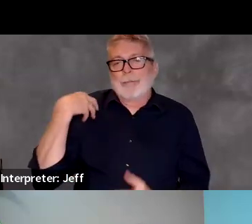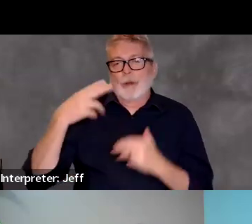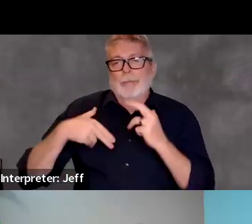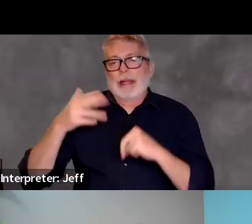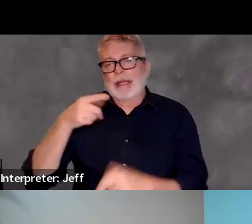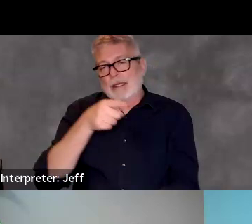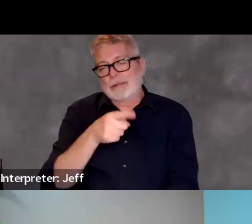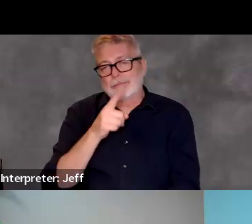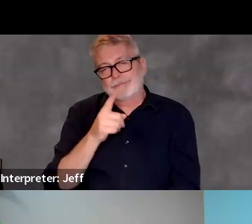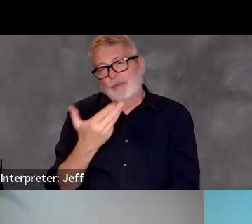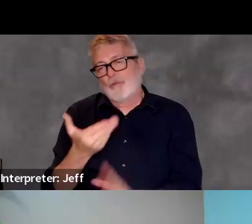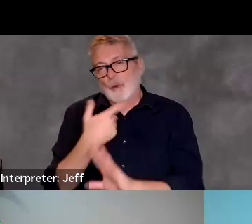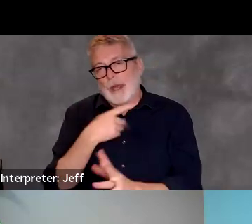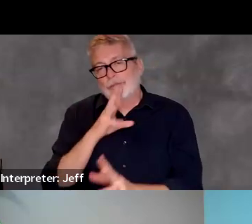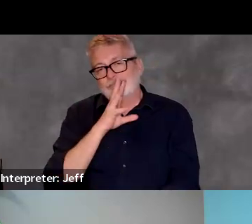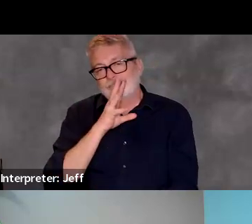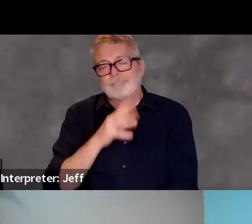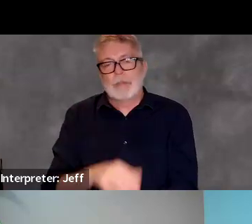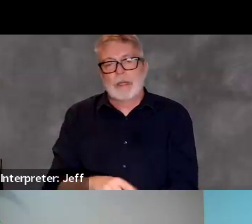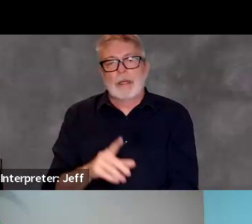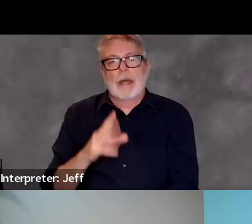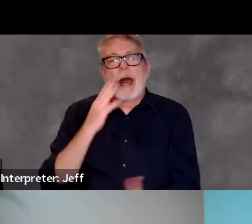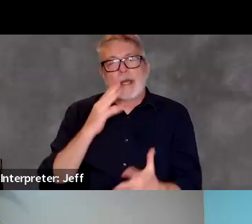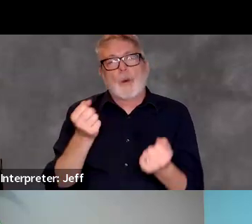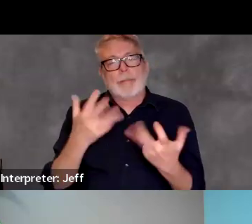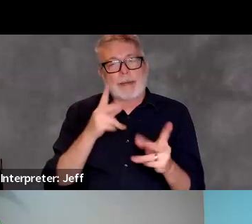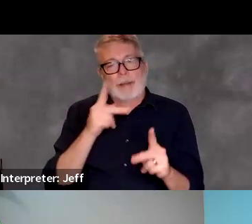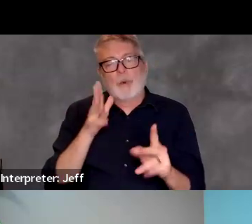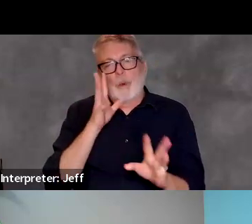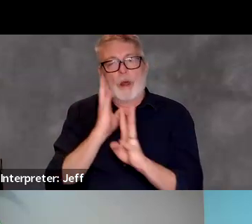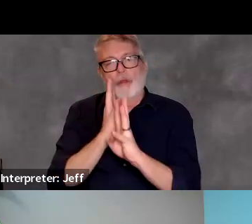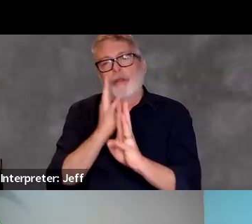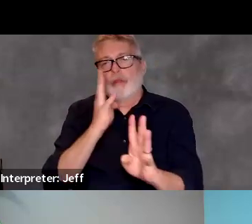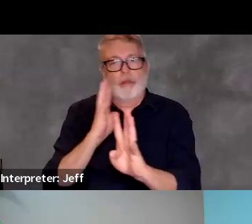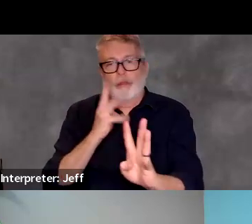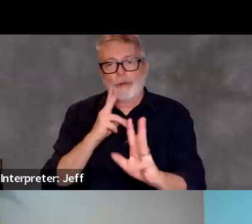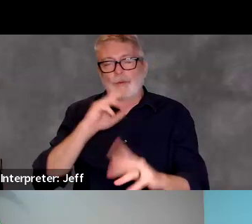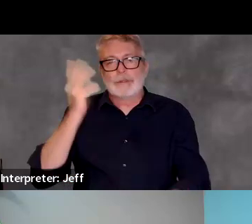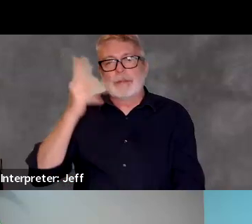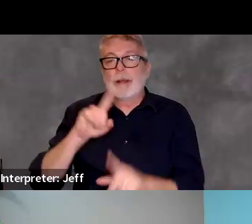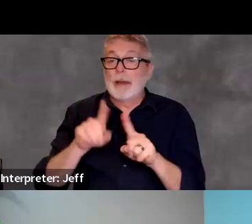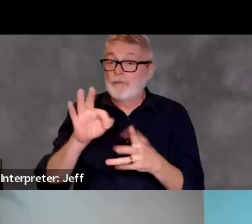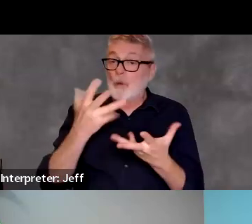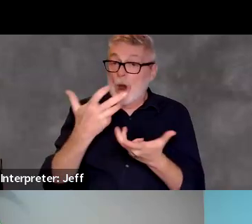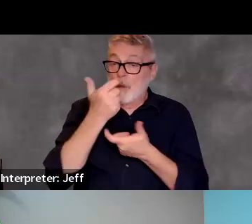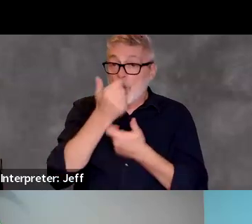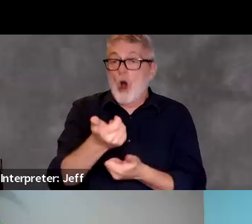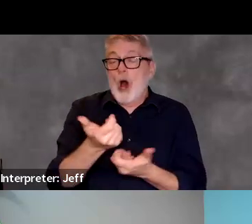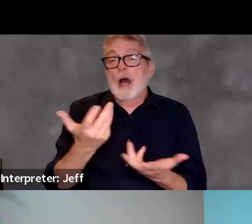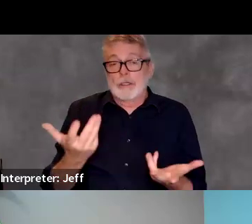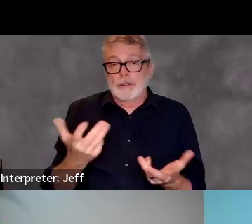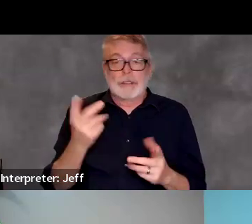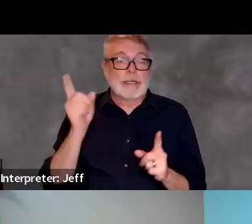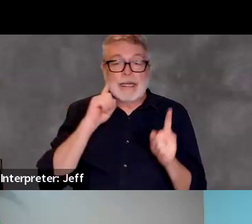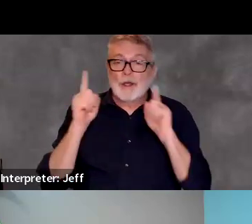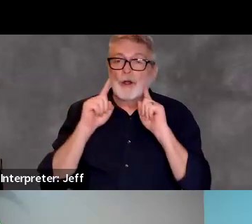speak. So there will be plenty of people speaking at it. But for those that may want to watch it, you can and hear what